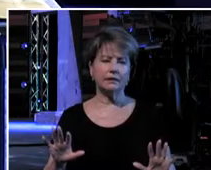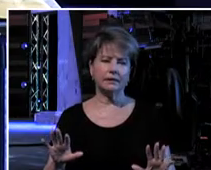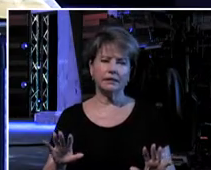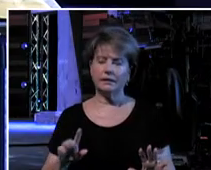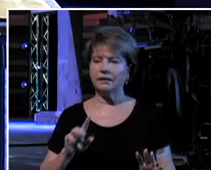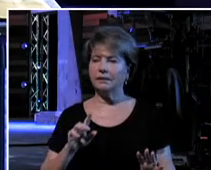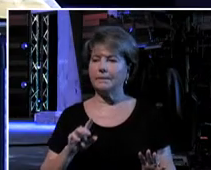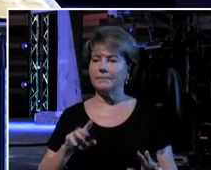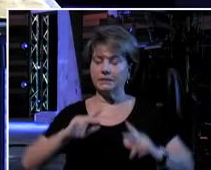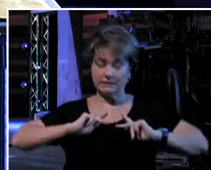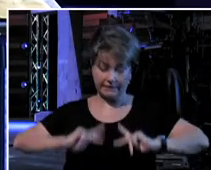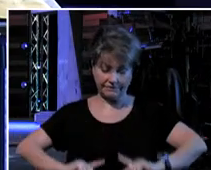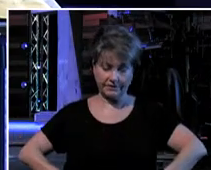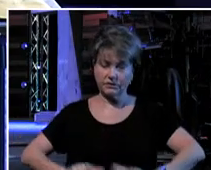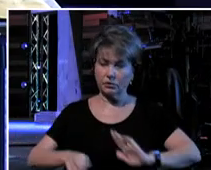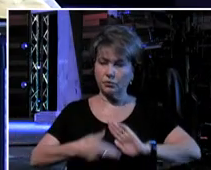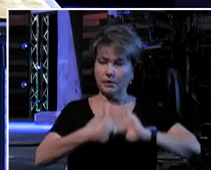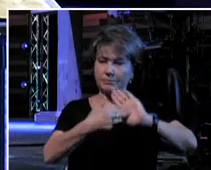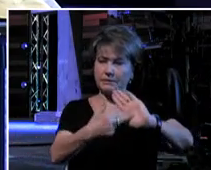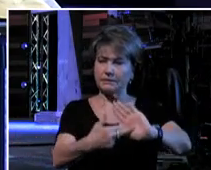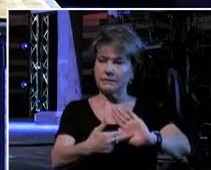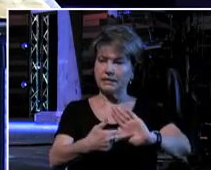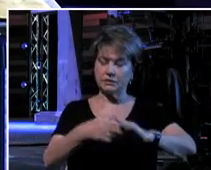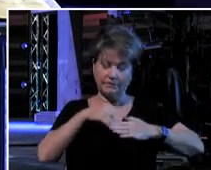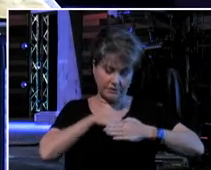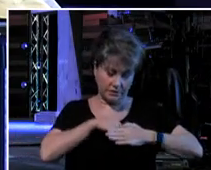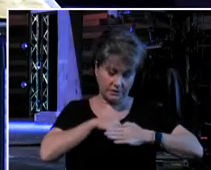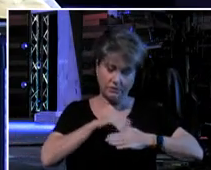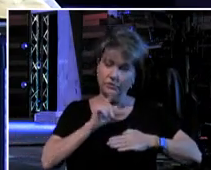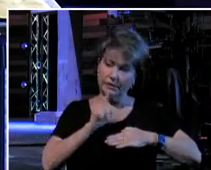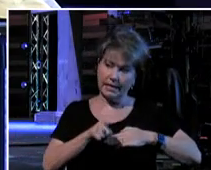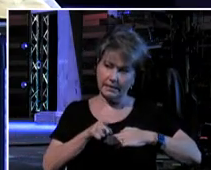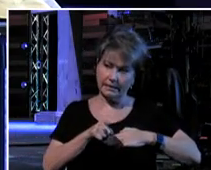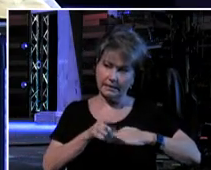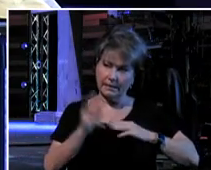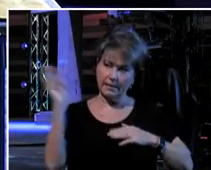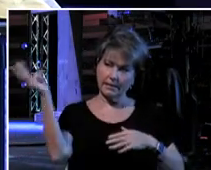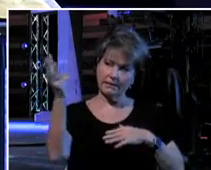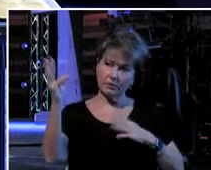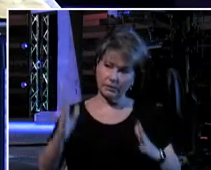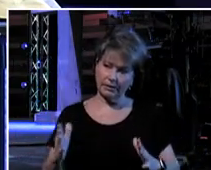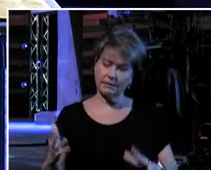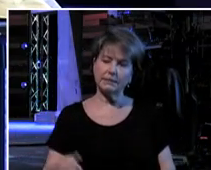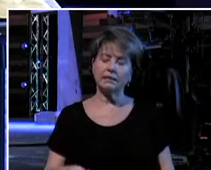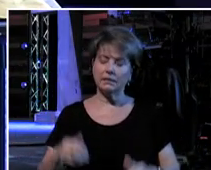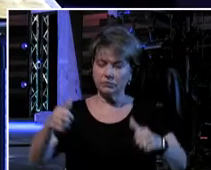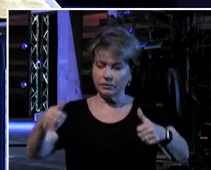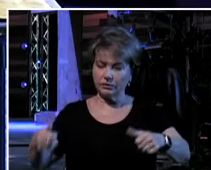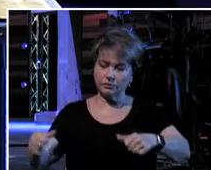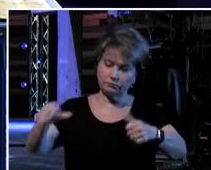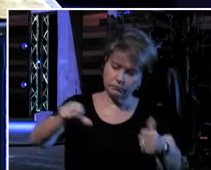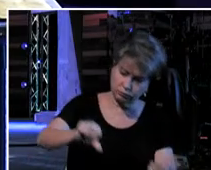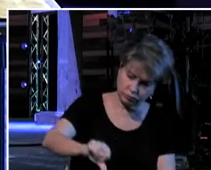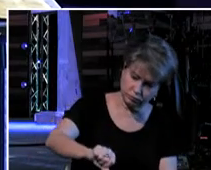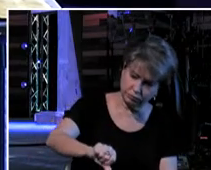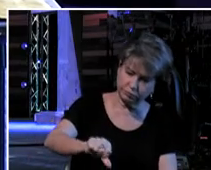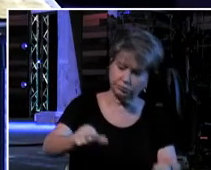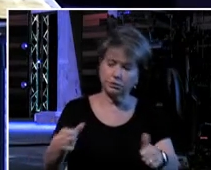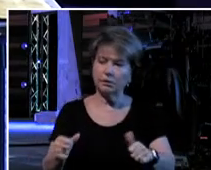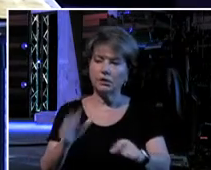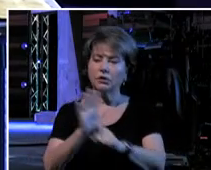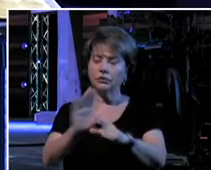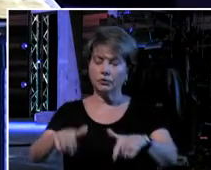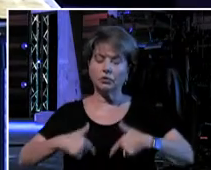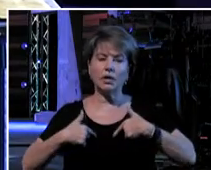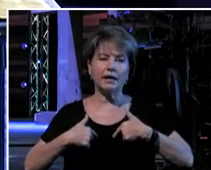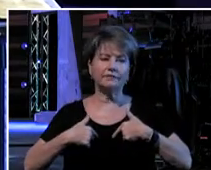it's a physical representation of an internal reality. And so when we dip you under the water, we say your life is now paired